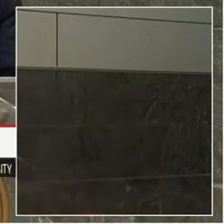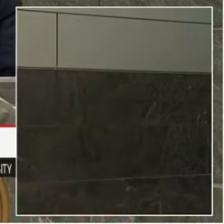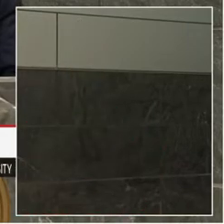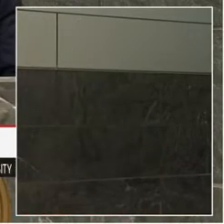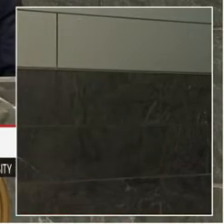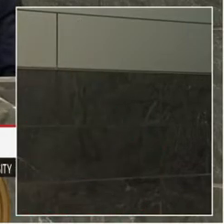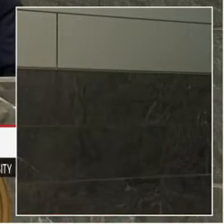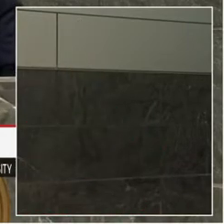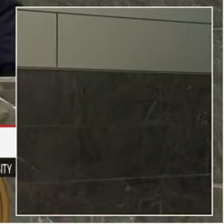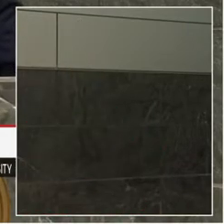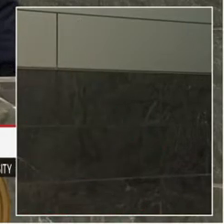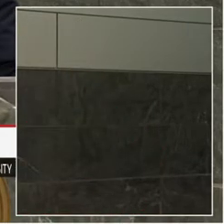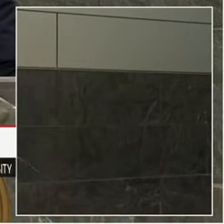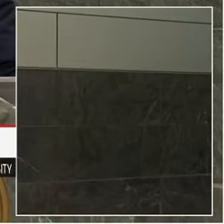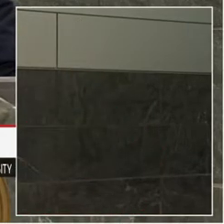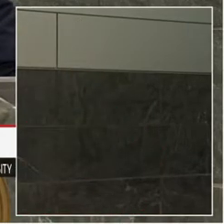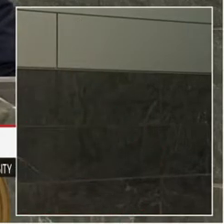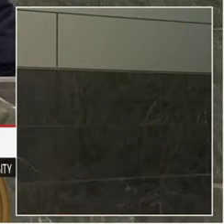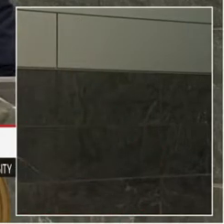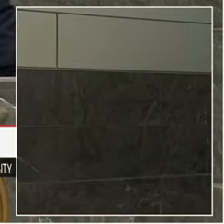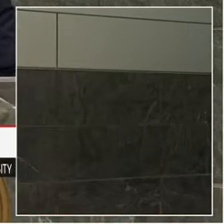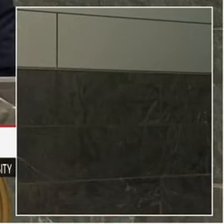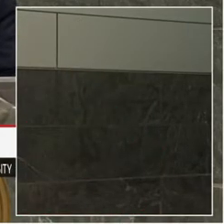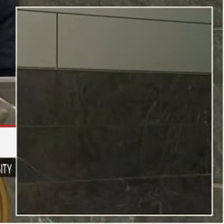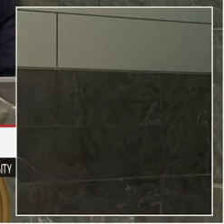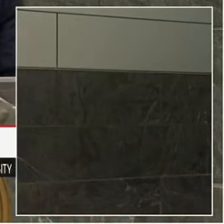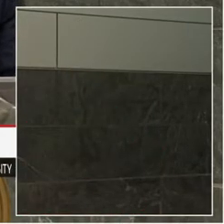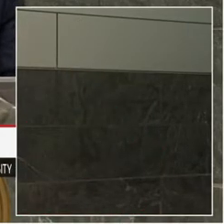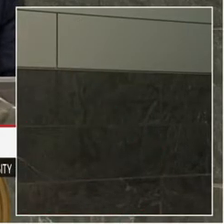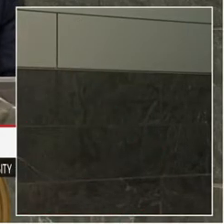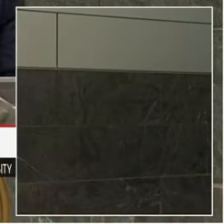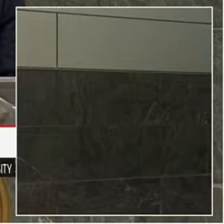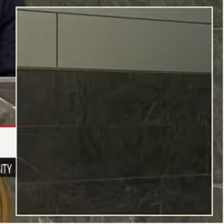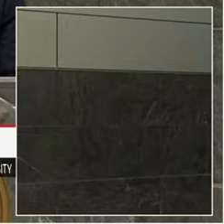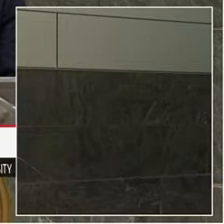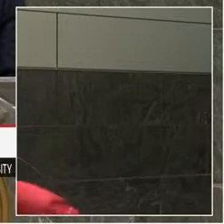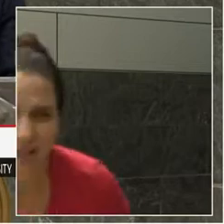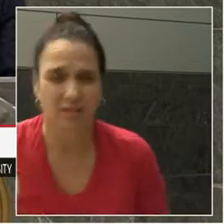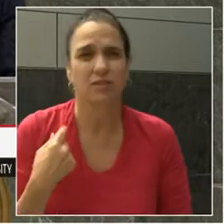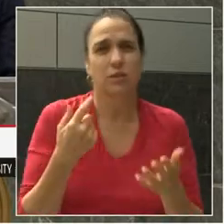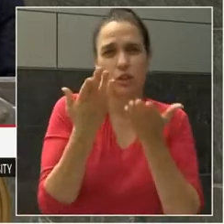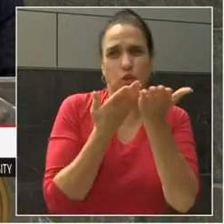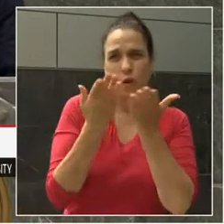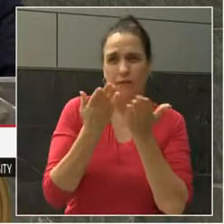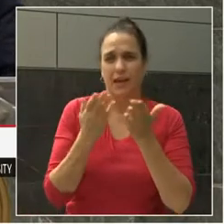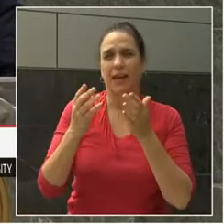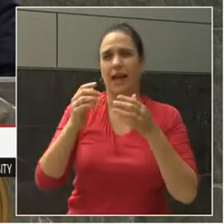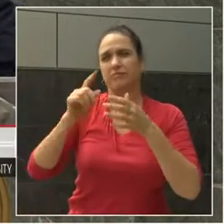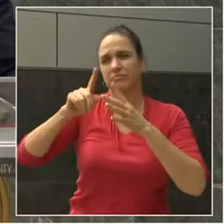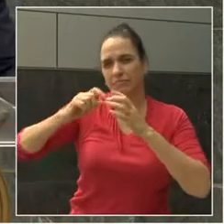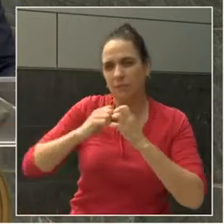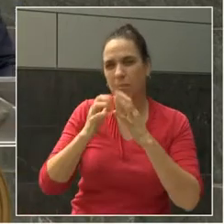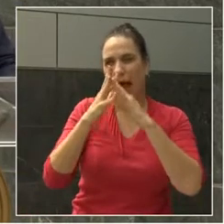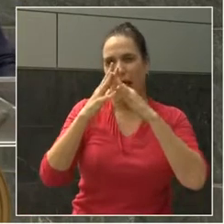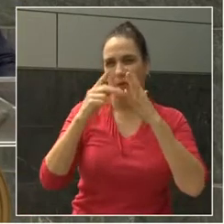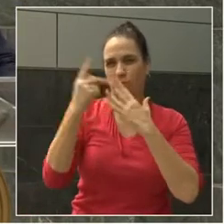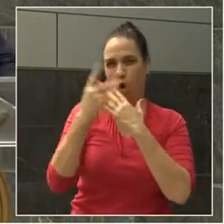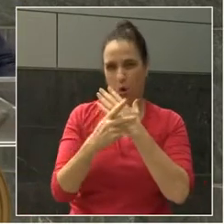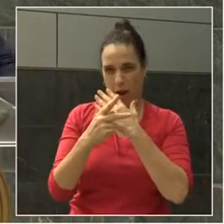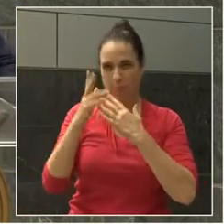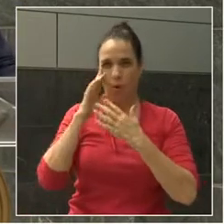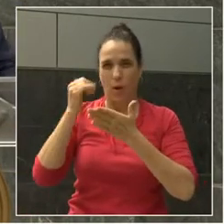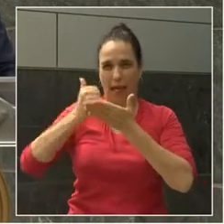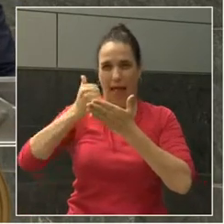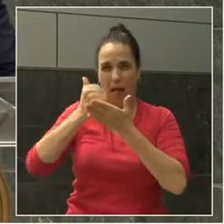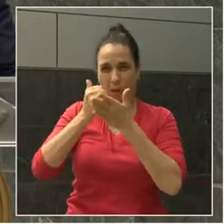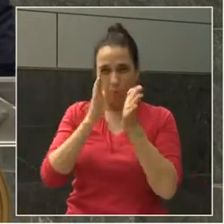has been proud to participate in AIP since earlier this year, serving as a pilot for this program that will help prepare